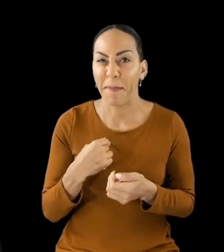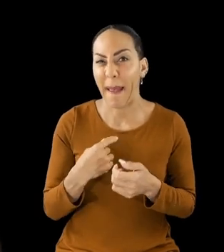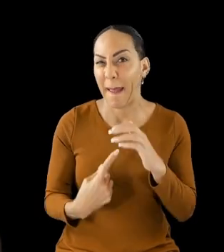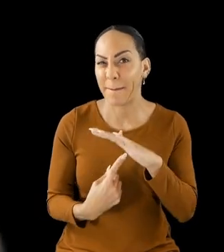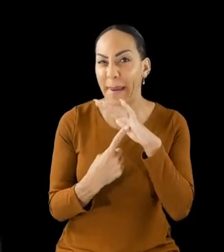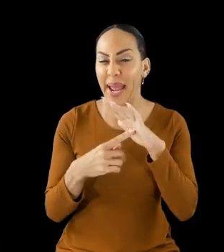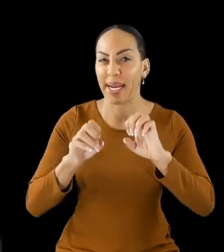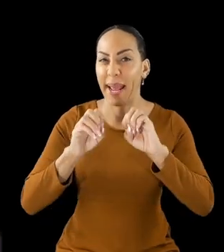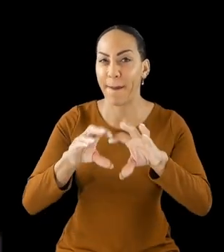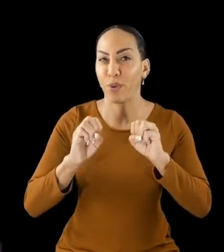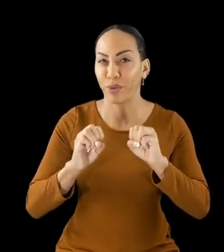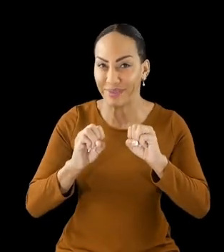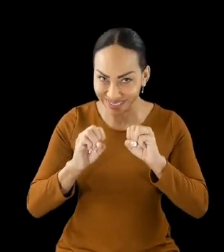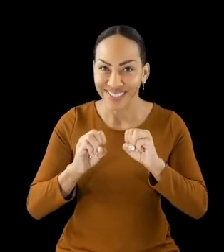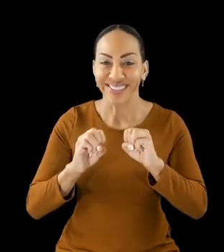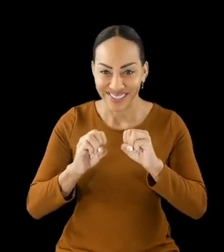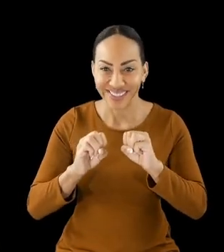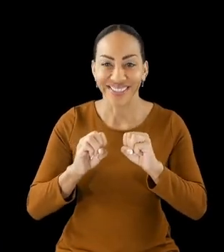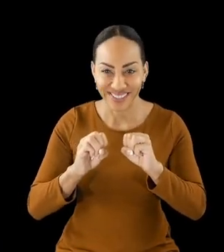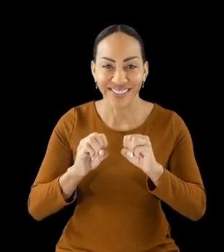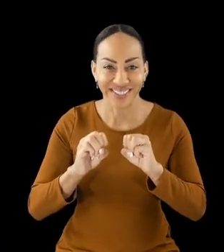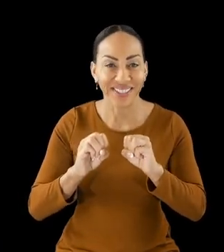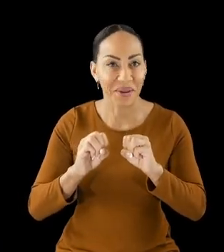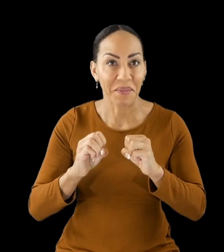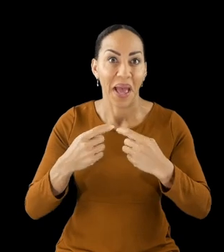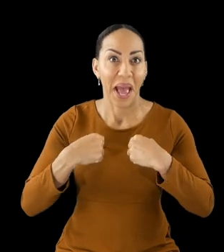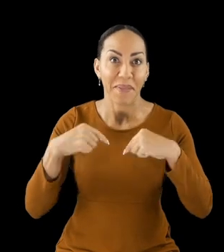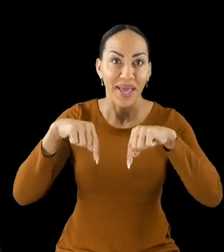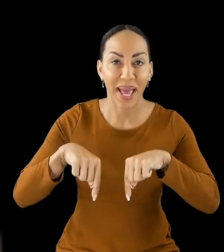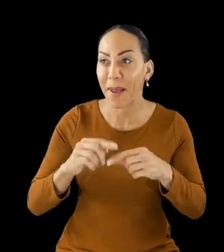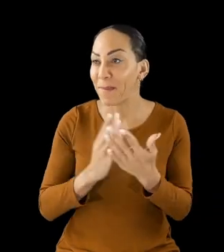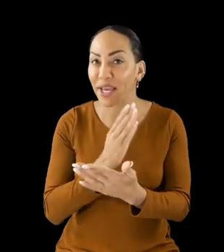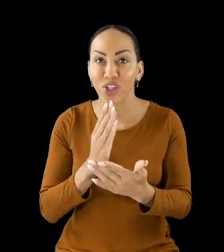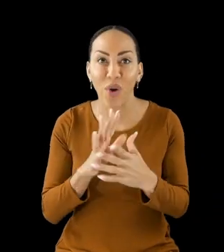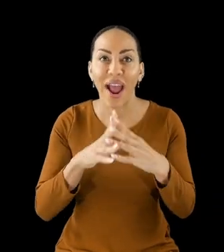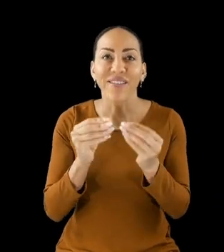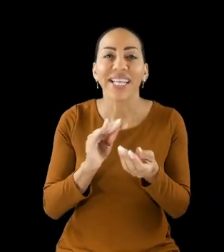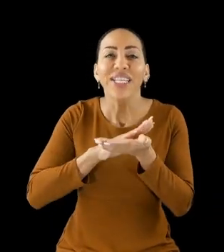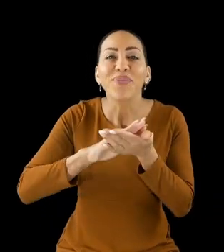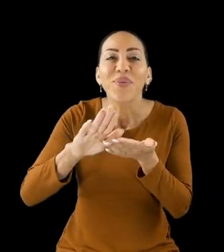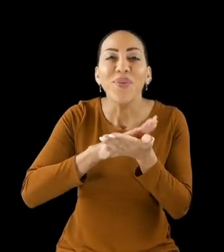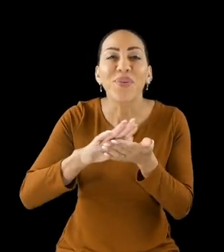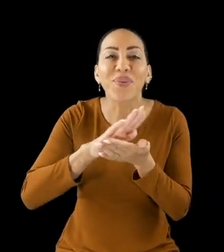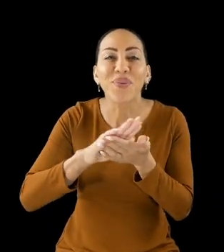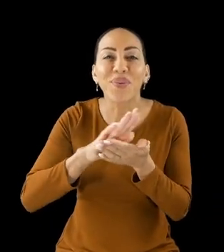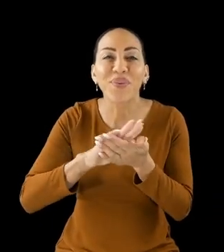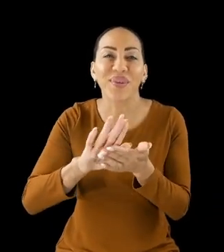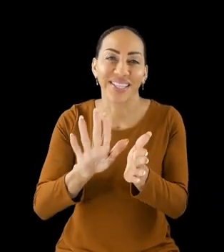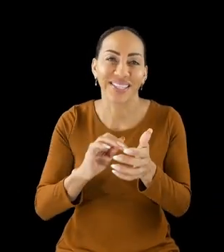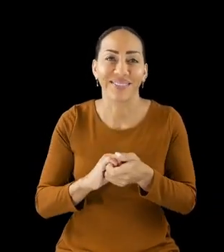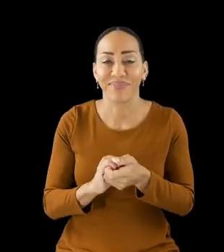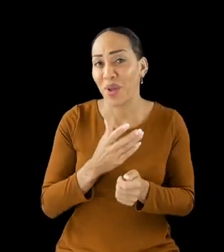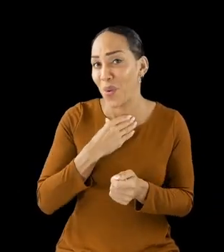that's probably the main inputs, and just seeing everything goes smoothly where I can.